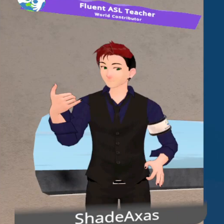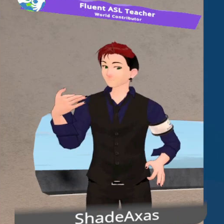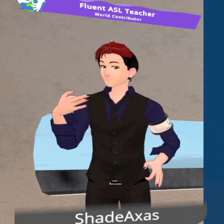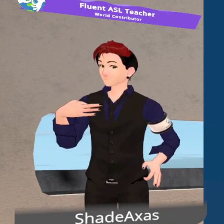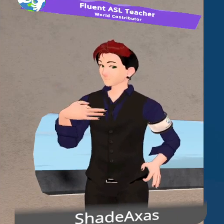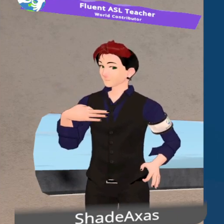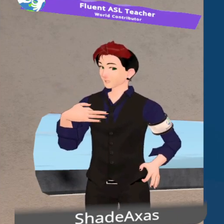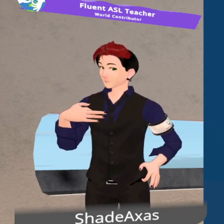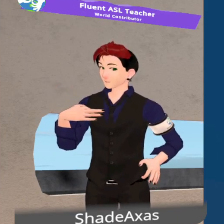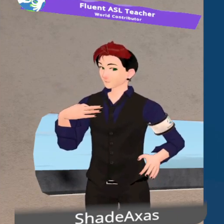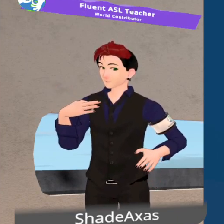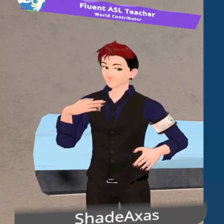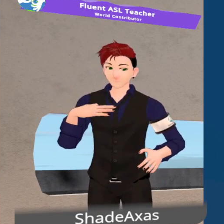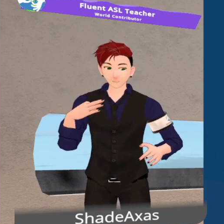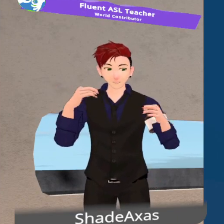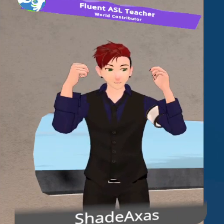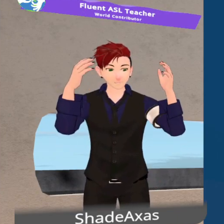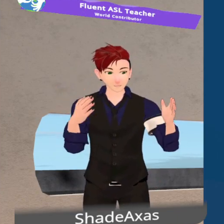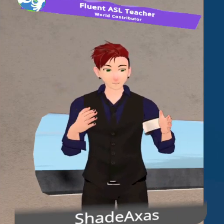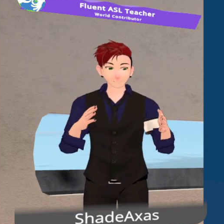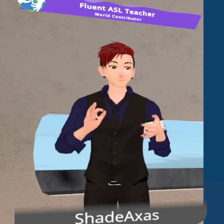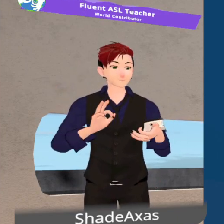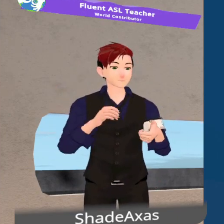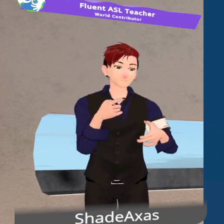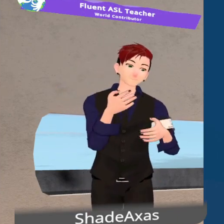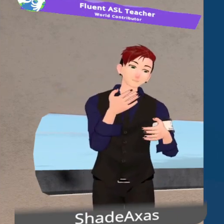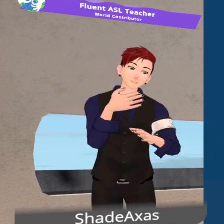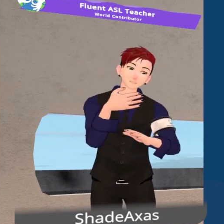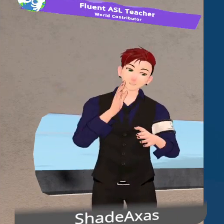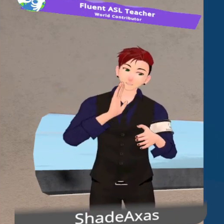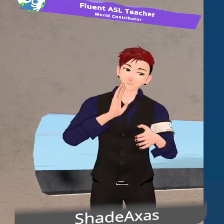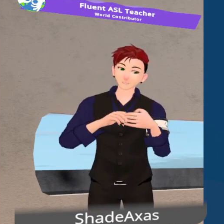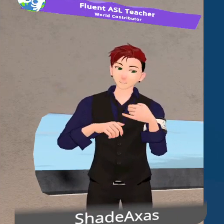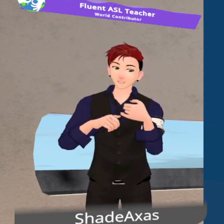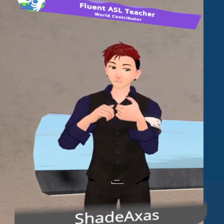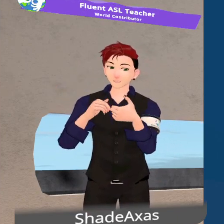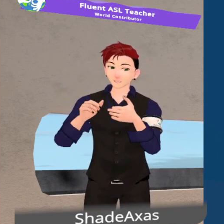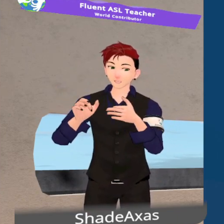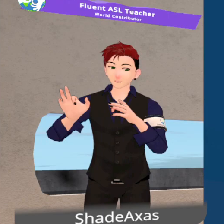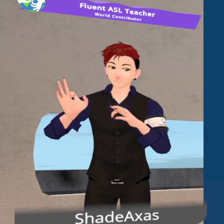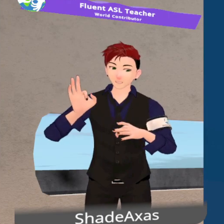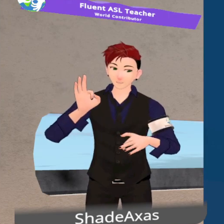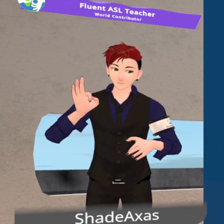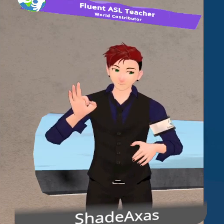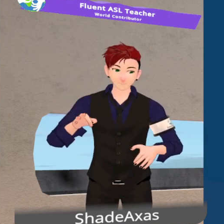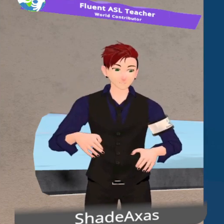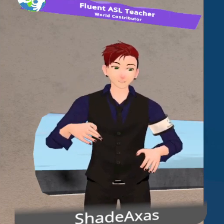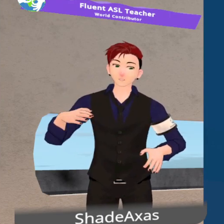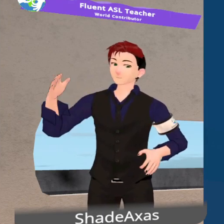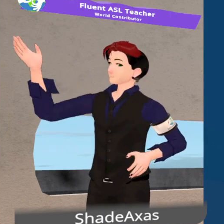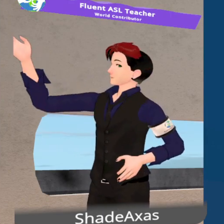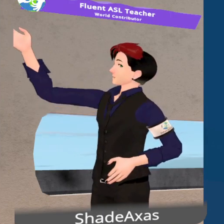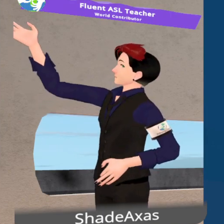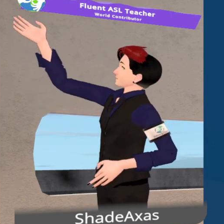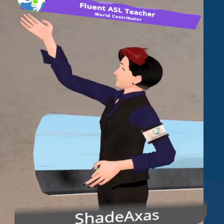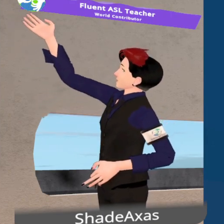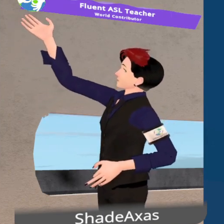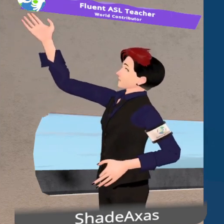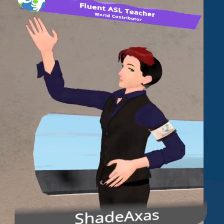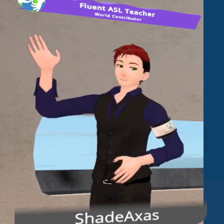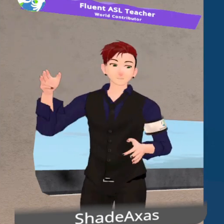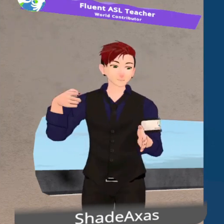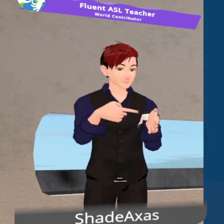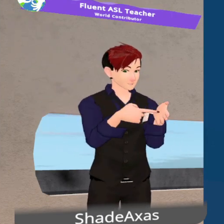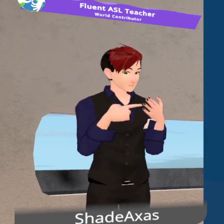Now, our volunteer teachers, I told you earlier we're going to talk about how we select them. So these